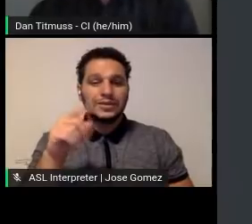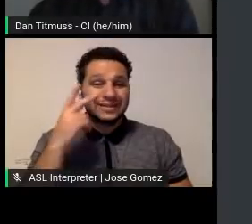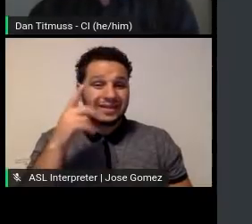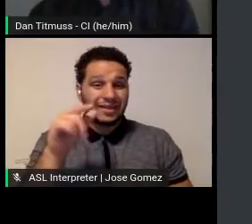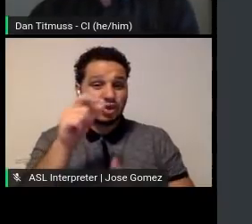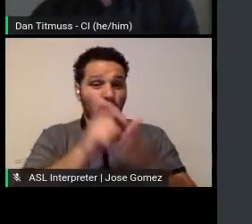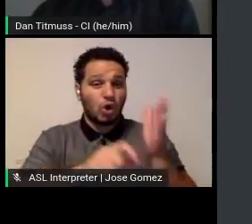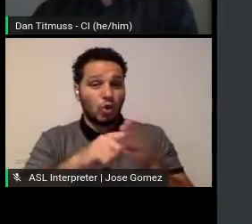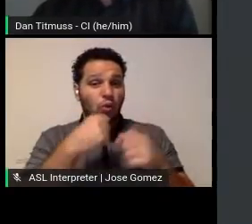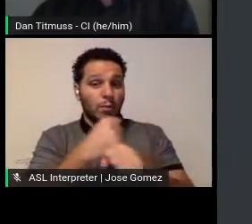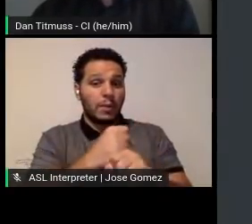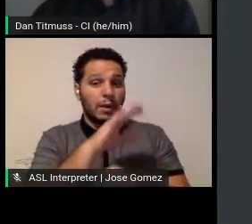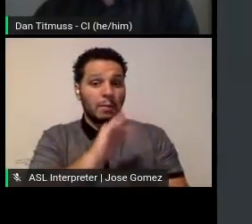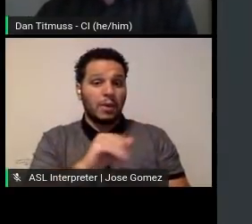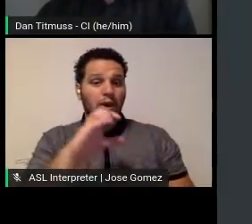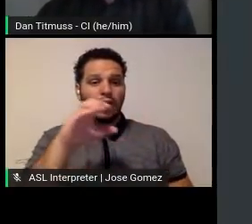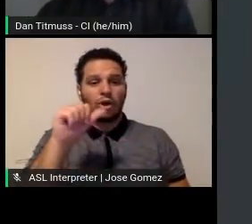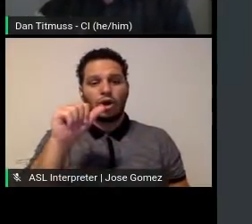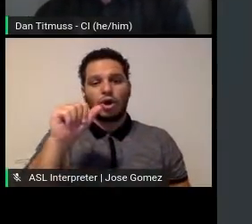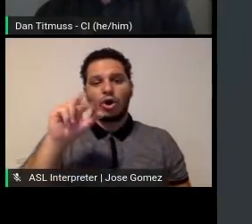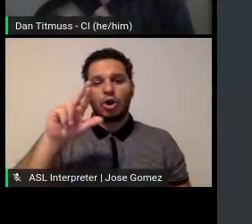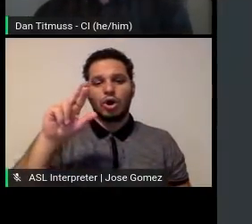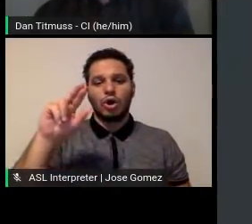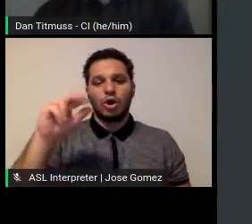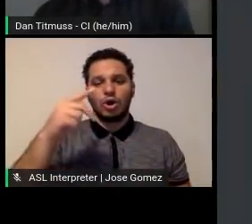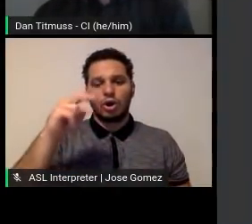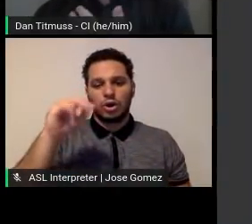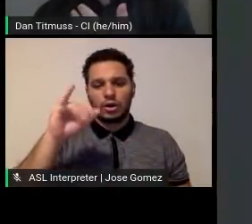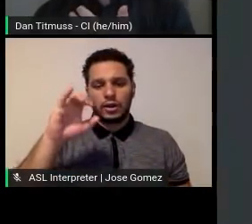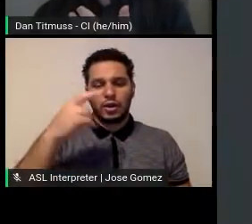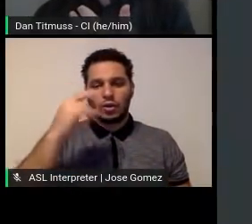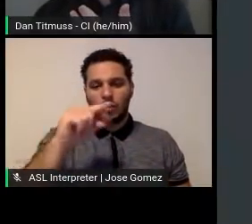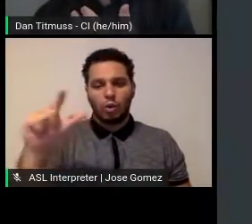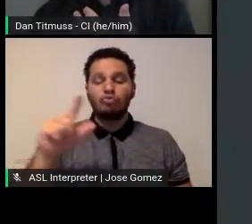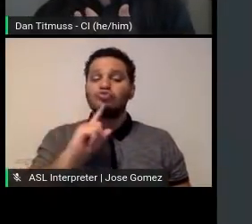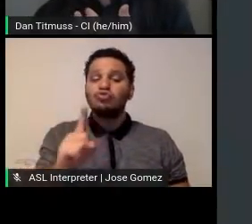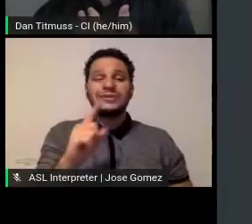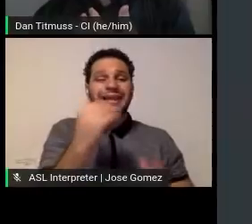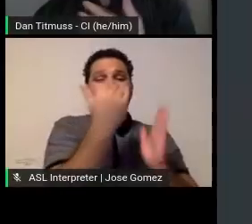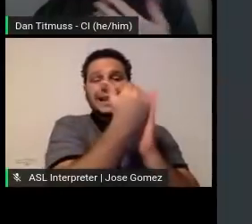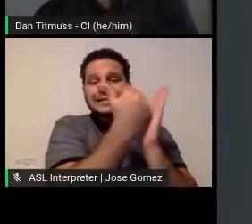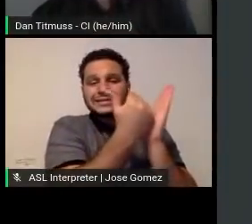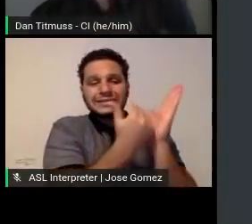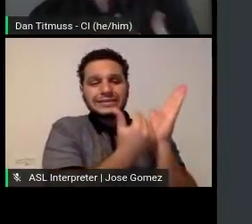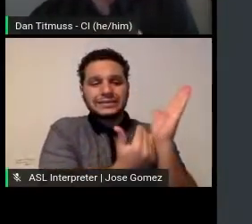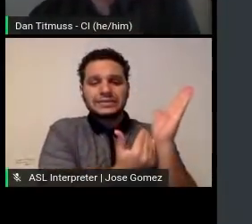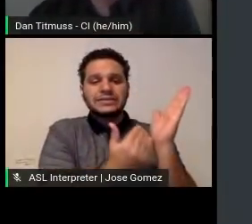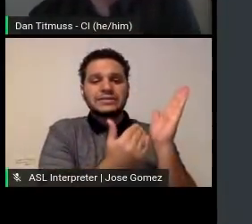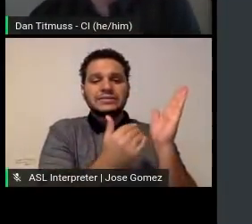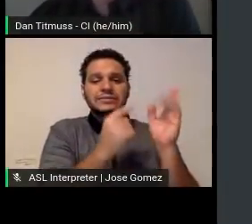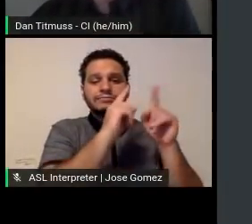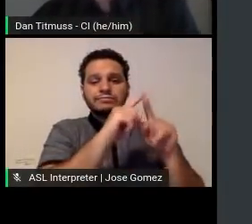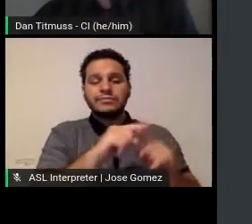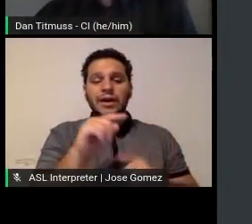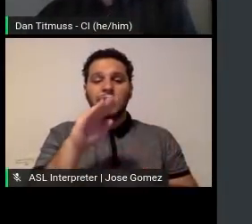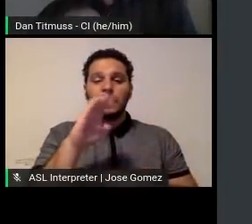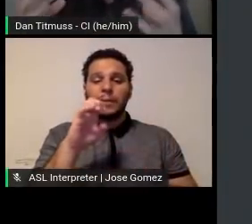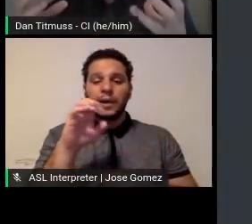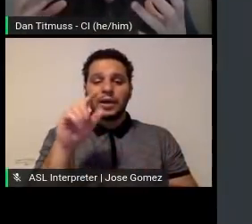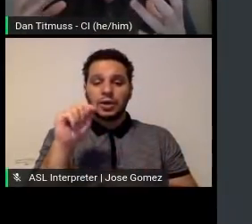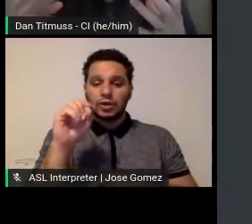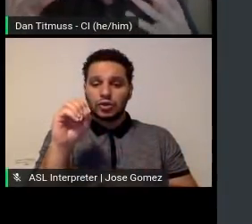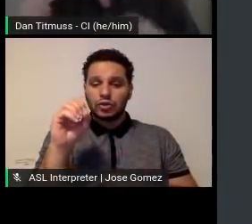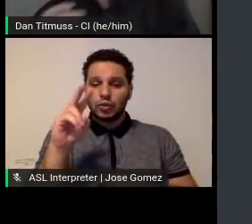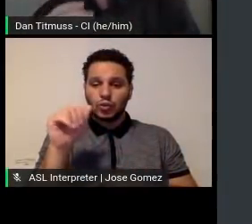article created by Carnegie Hall, which basically is just a list of all the Beethoven symphonies and a sort of